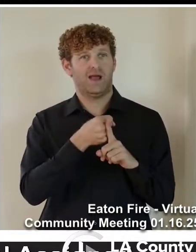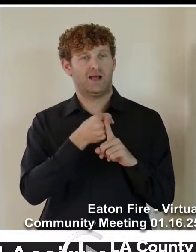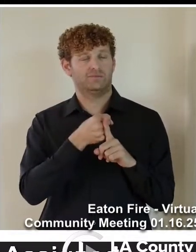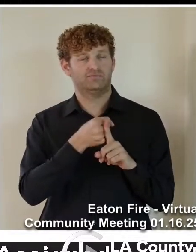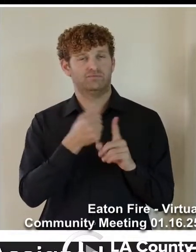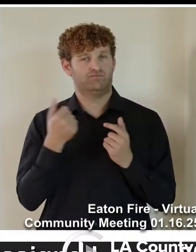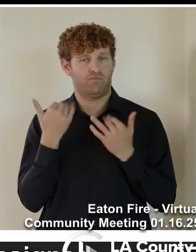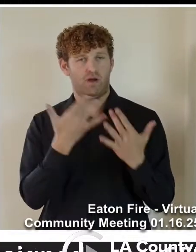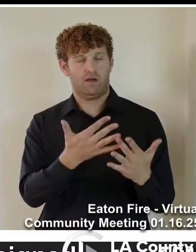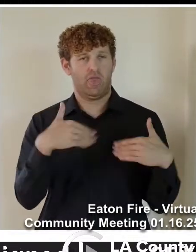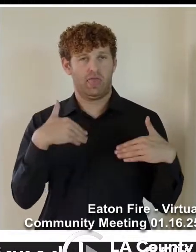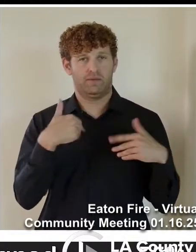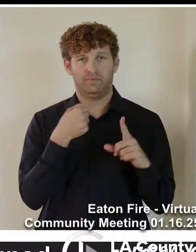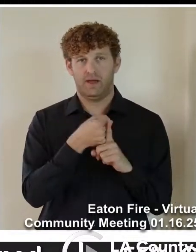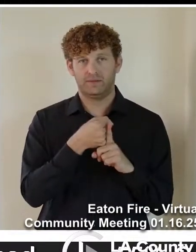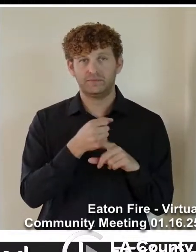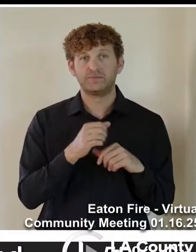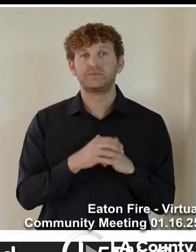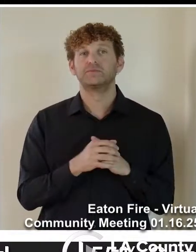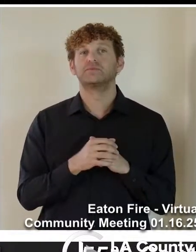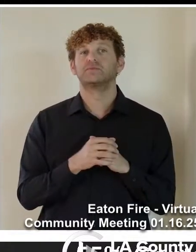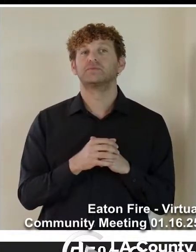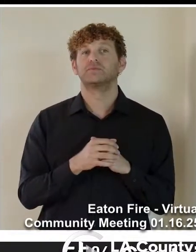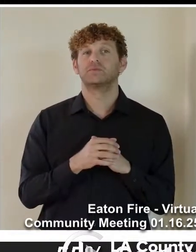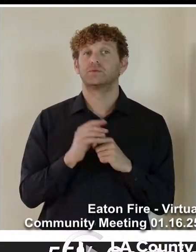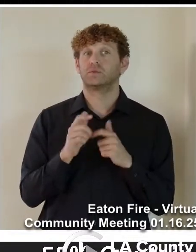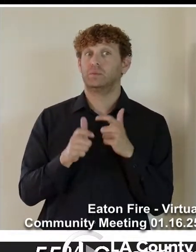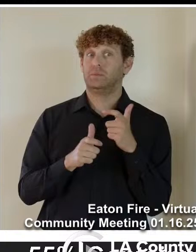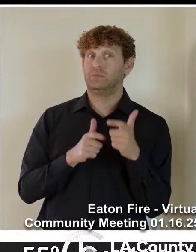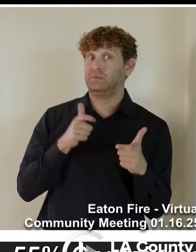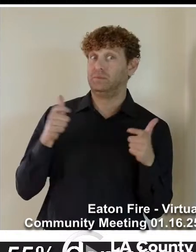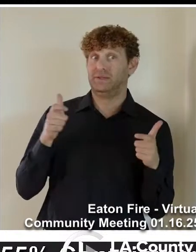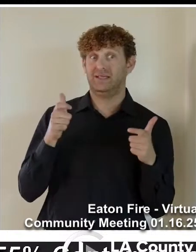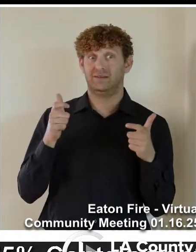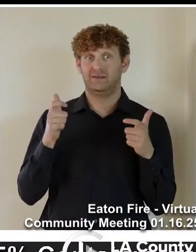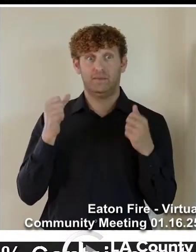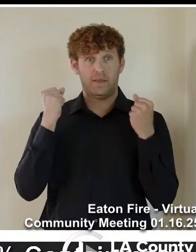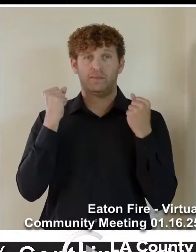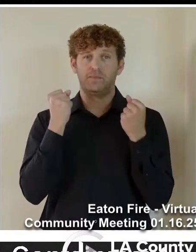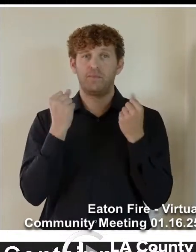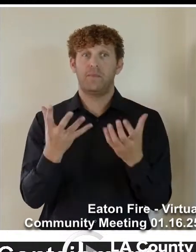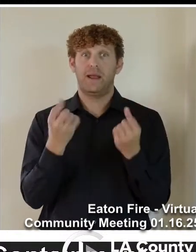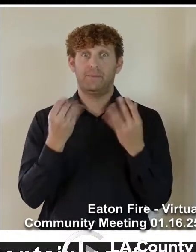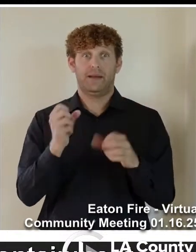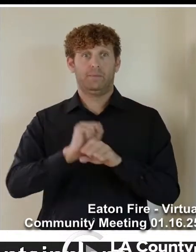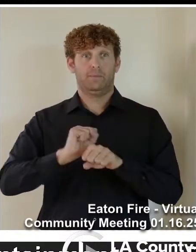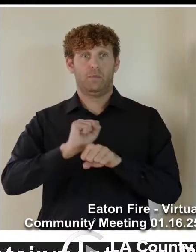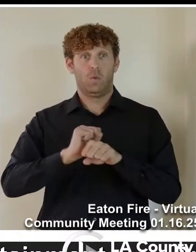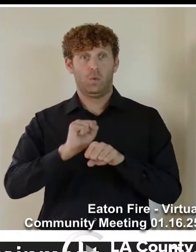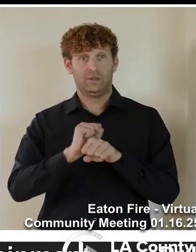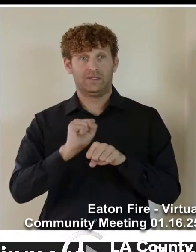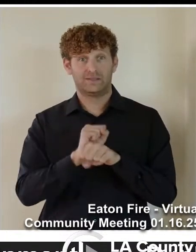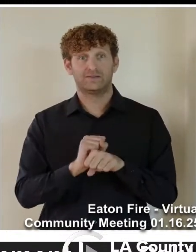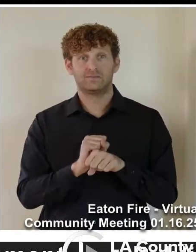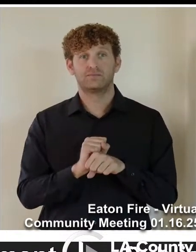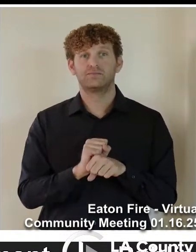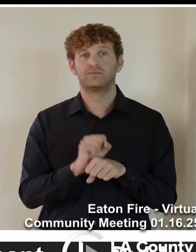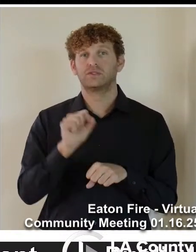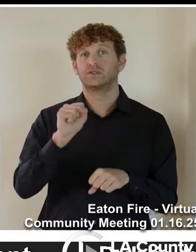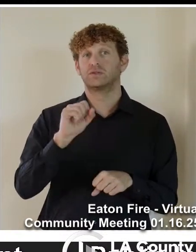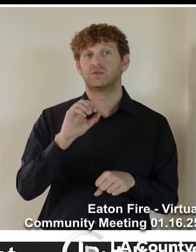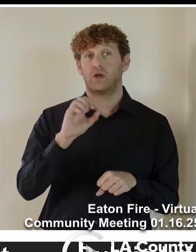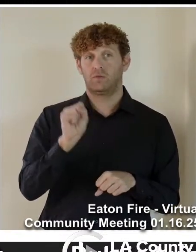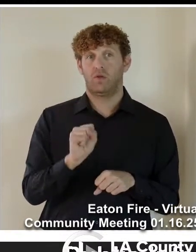will see a large presence of SoCal Gas crews in their neighborhoods over the next few weeks. SoCal Gas is also receiving assistance